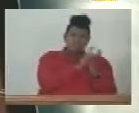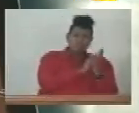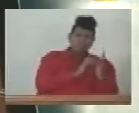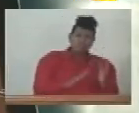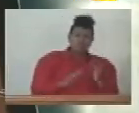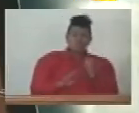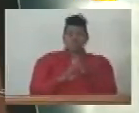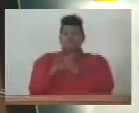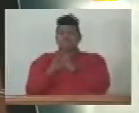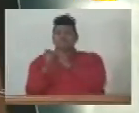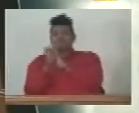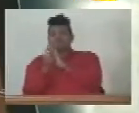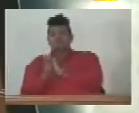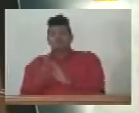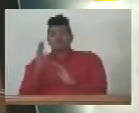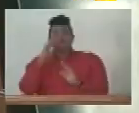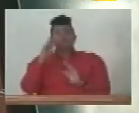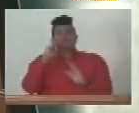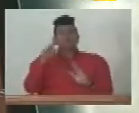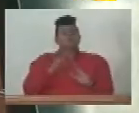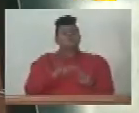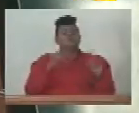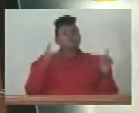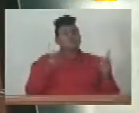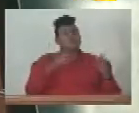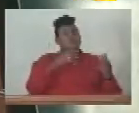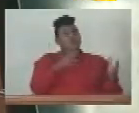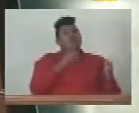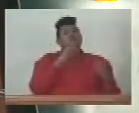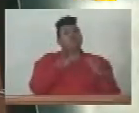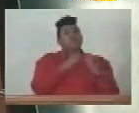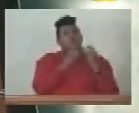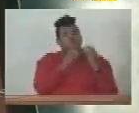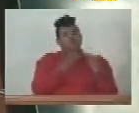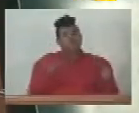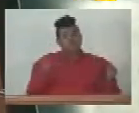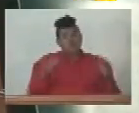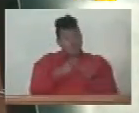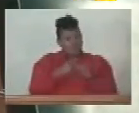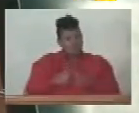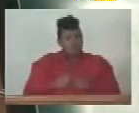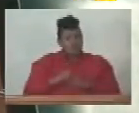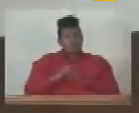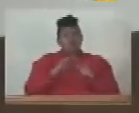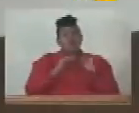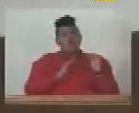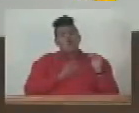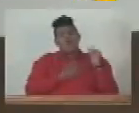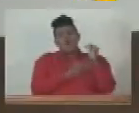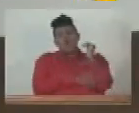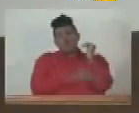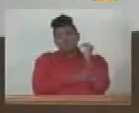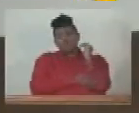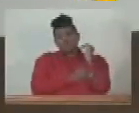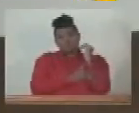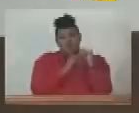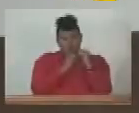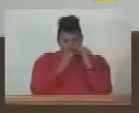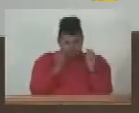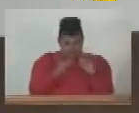look at alternative means of settling disputes in our country.